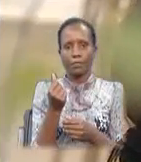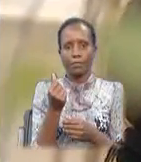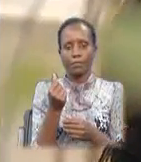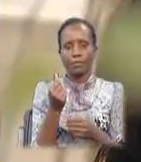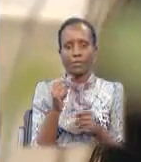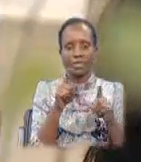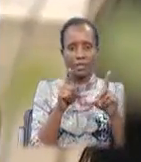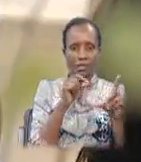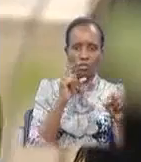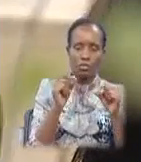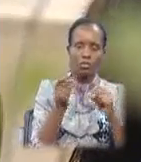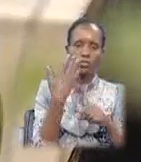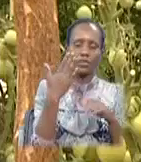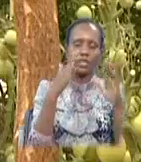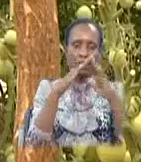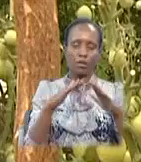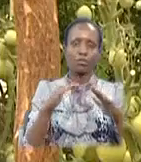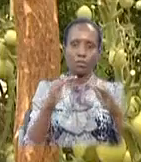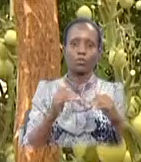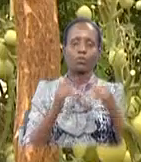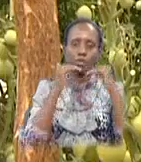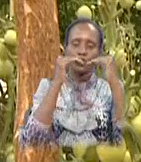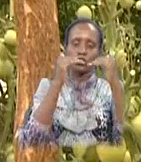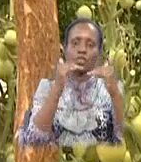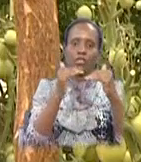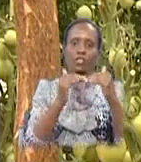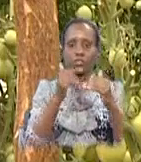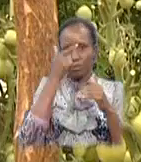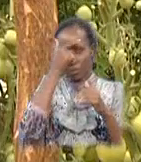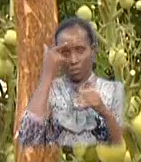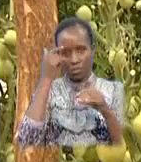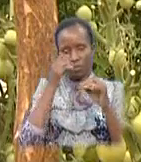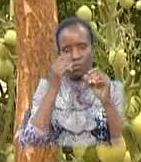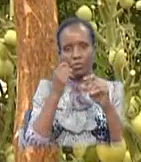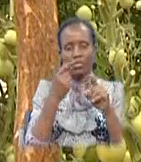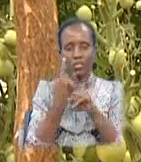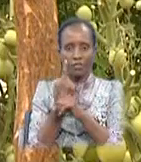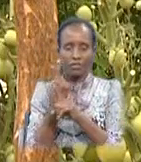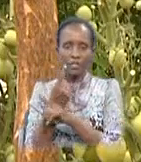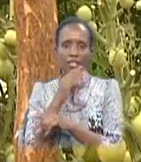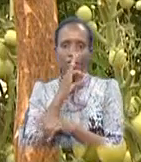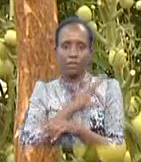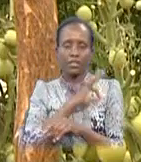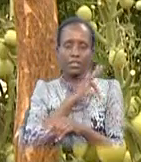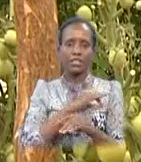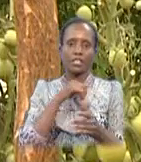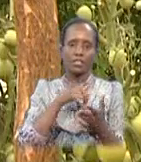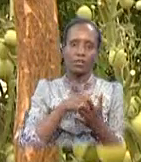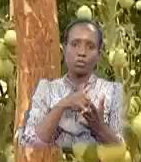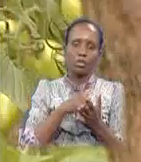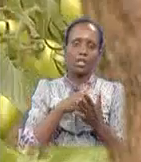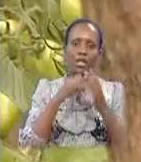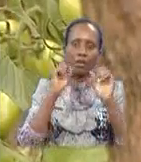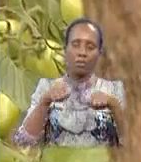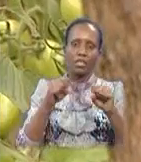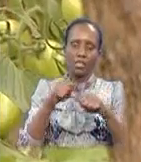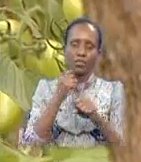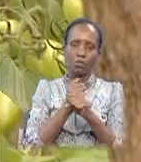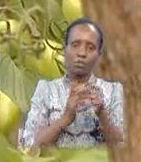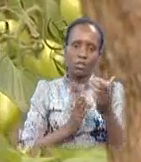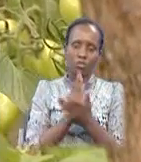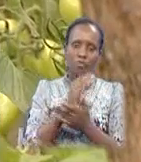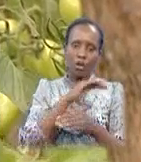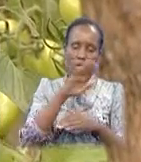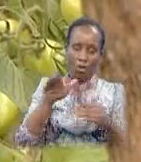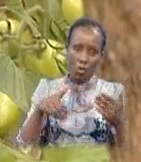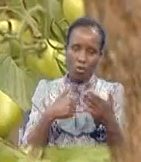The choice of greenhouse promotion is not by chance but due to numerous advantages, including its ability to ensure